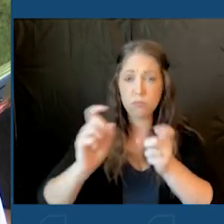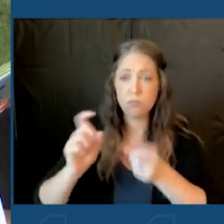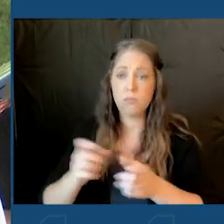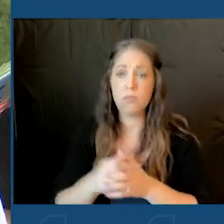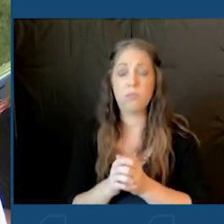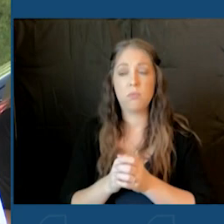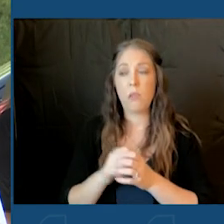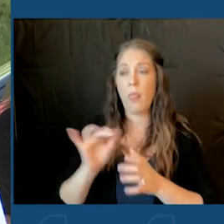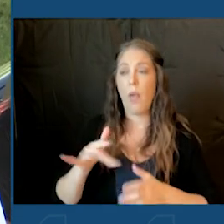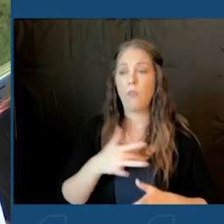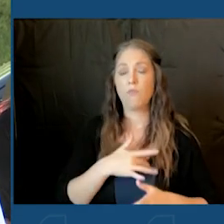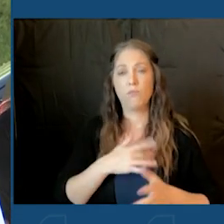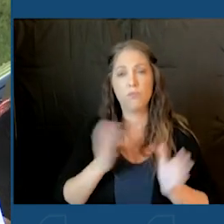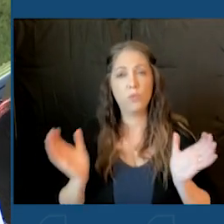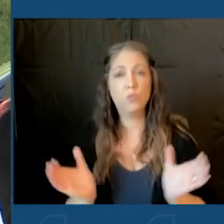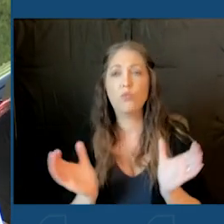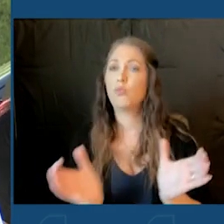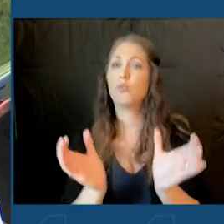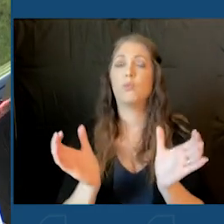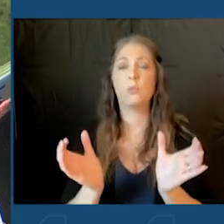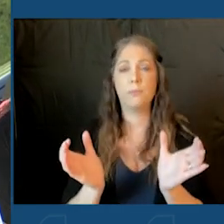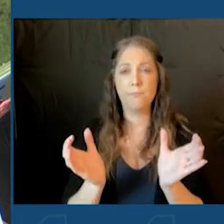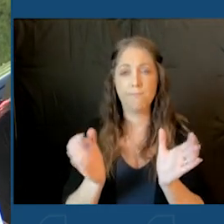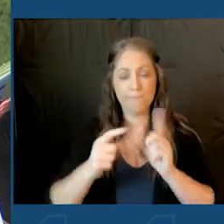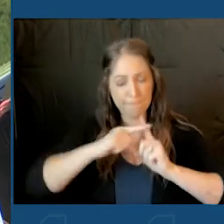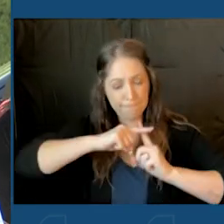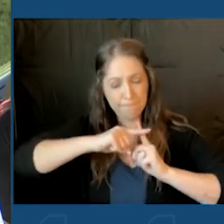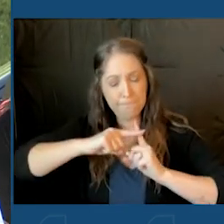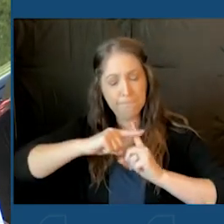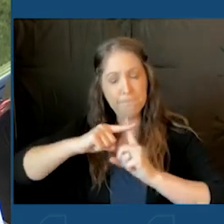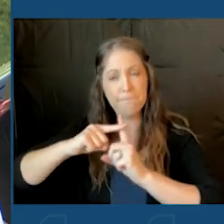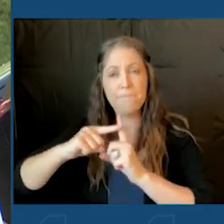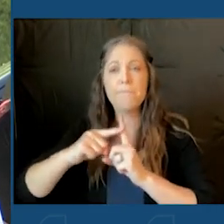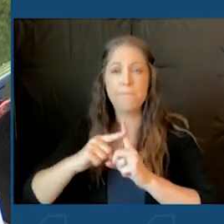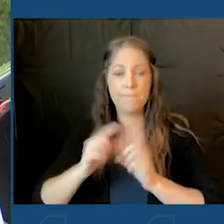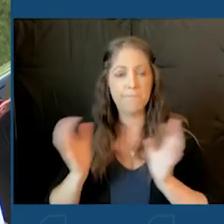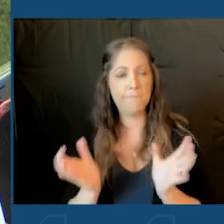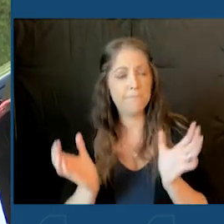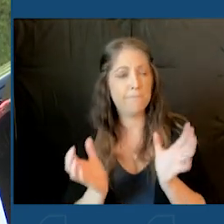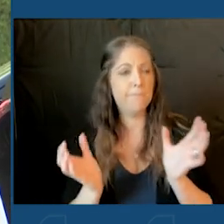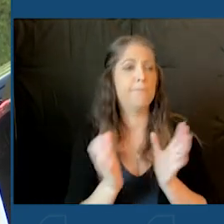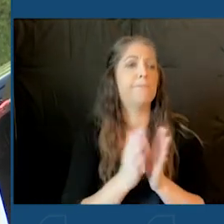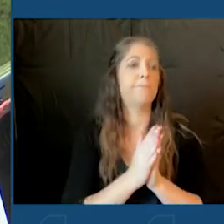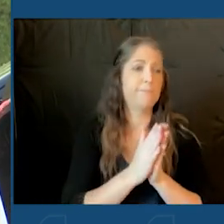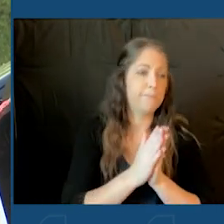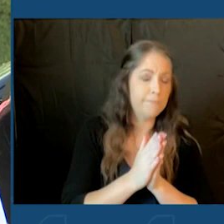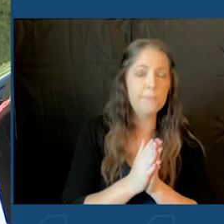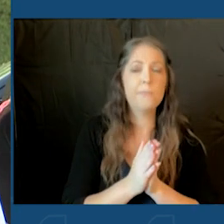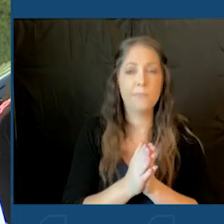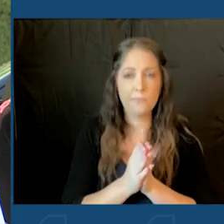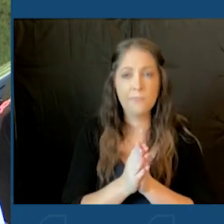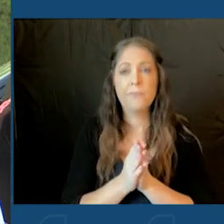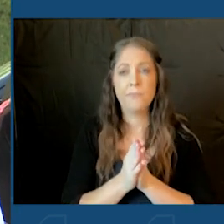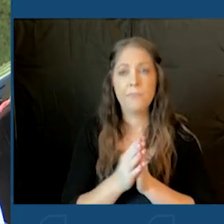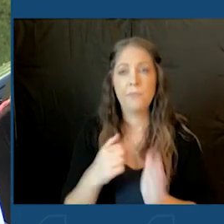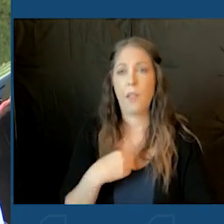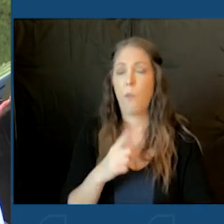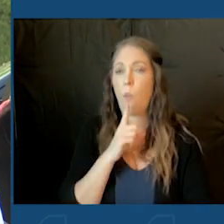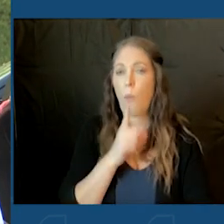morale and that positivity that they're bringing as people come down exhausted. So I'm